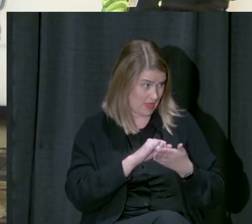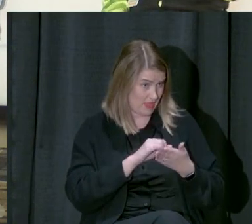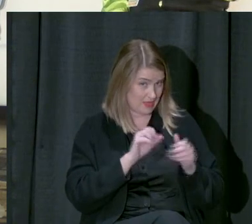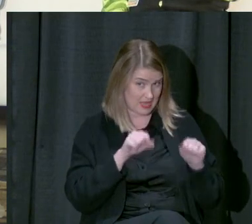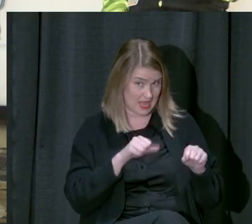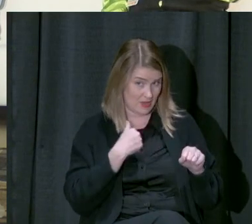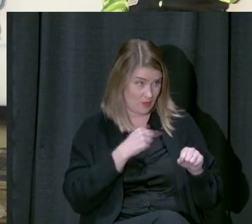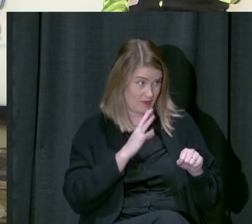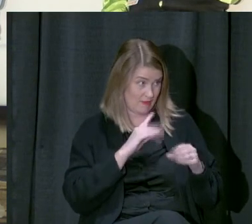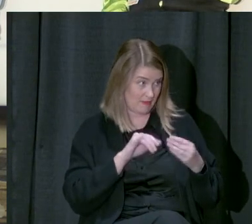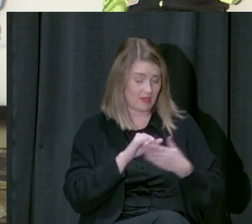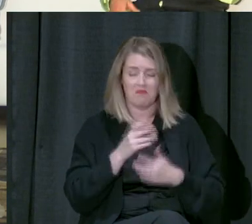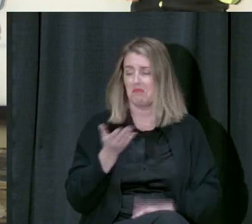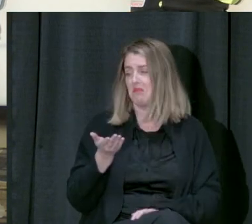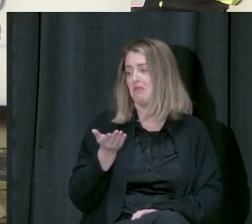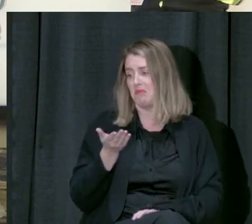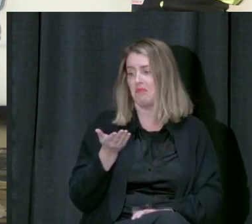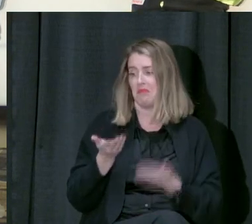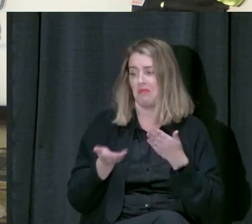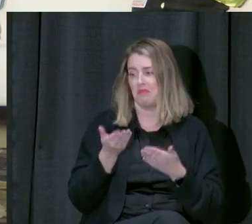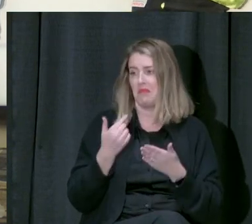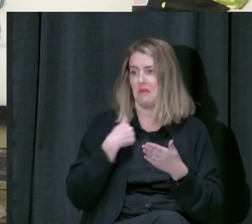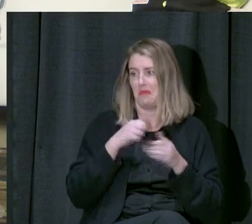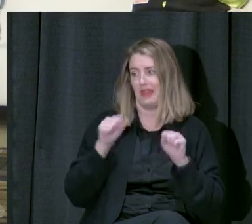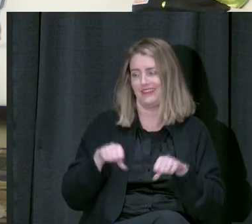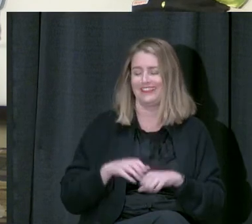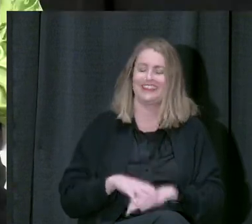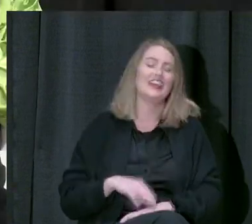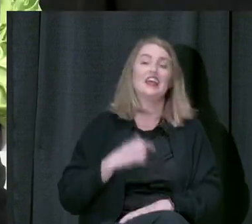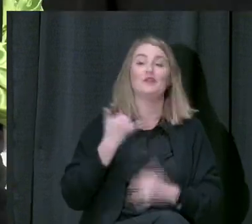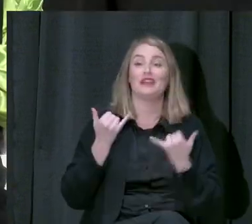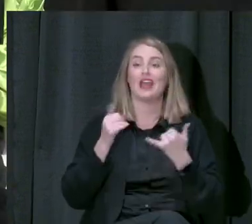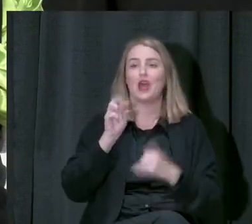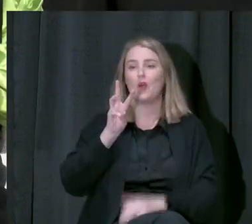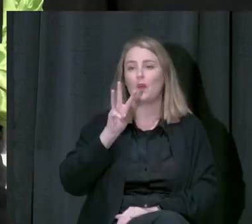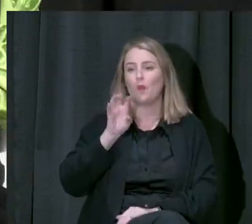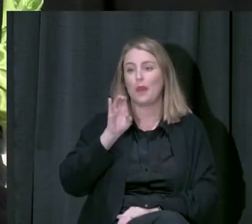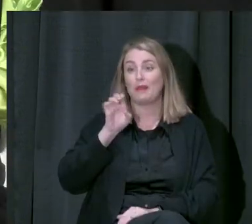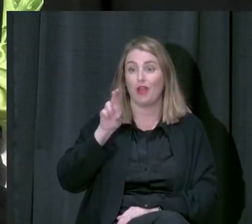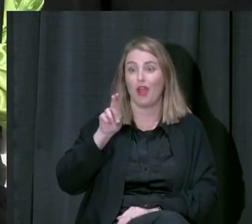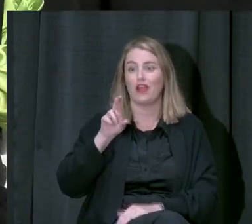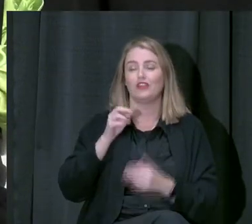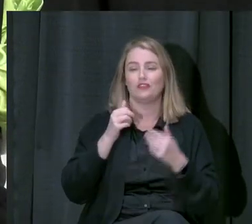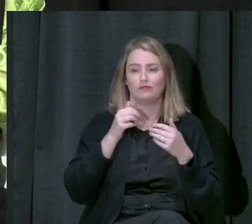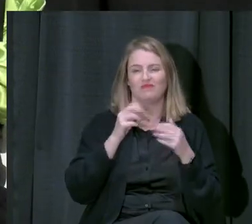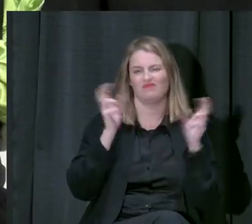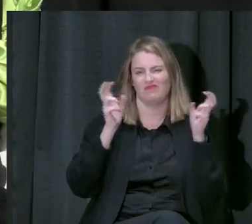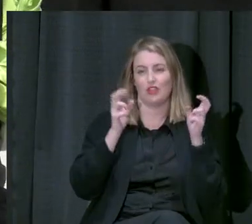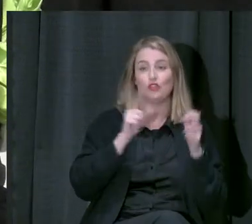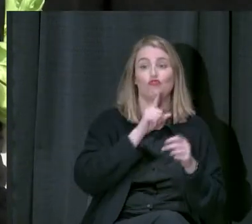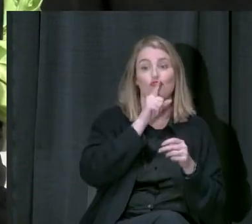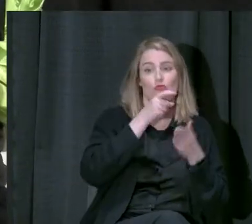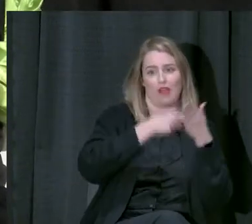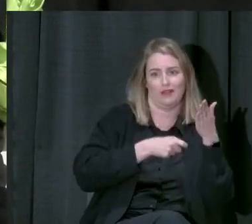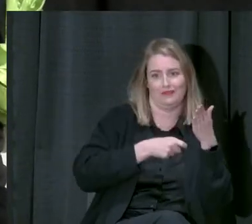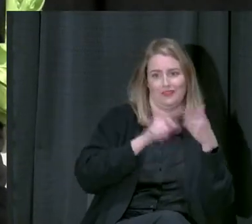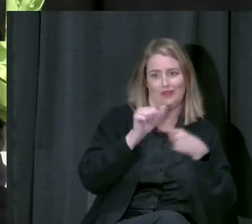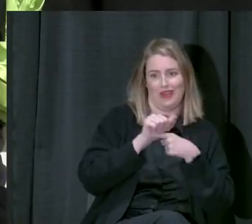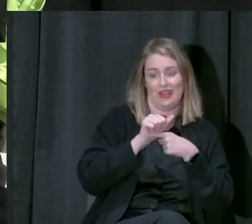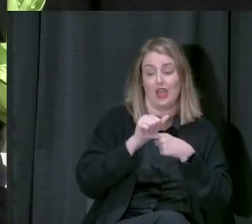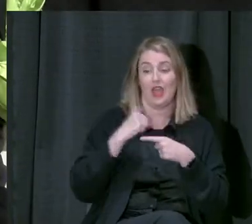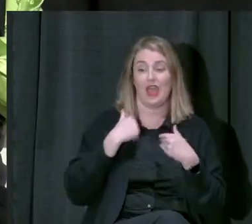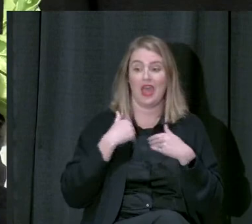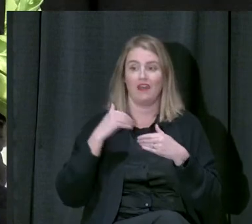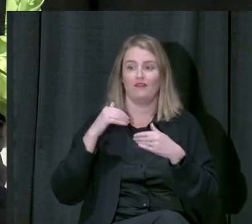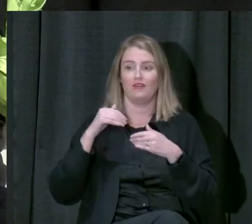that? We could probably talk about that. So we're working on a webinar right now called The True Cost of Training, and we have a web form where users can actually go and